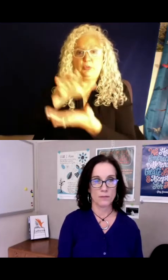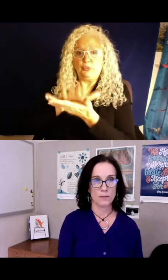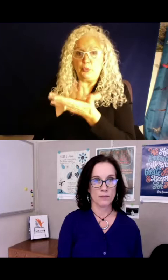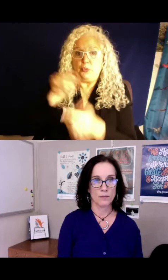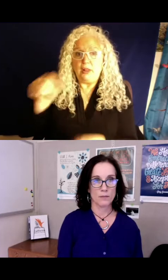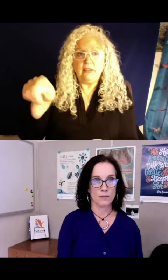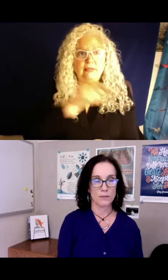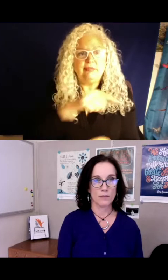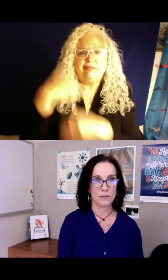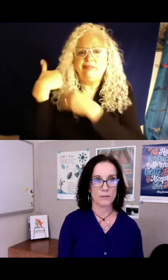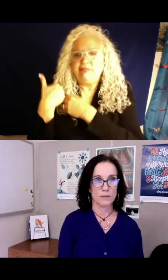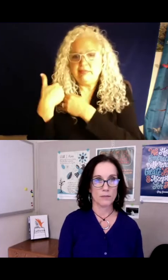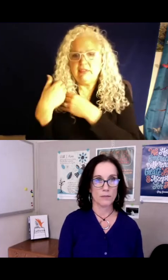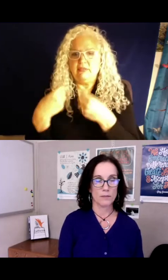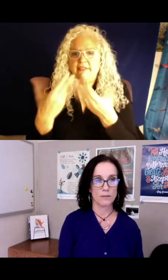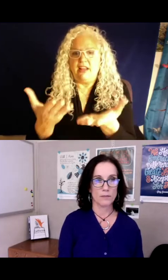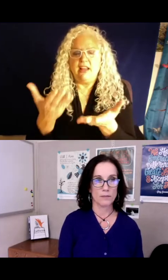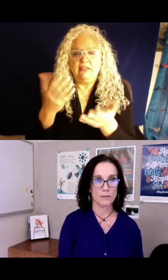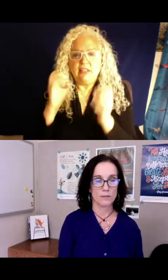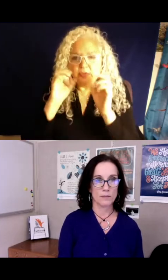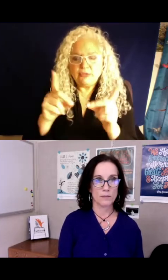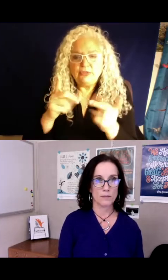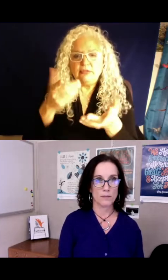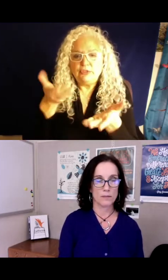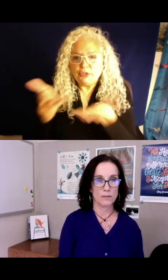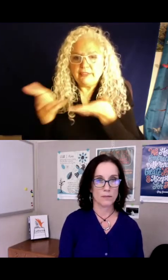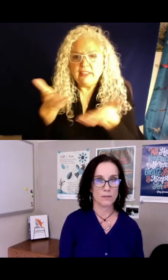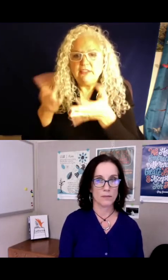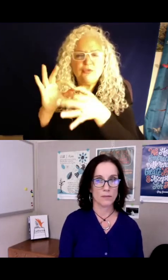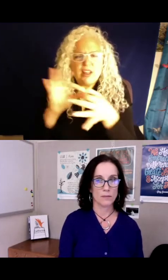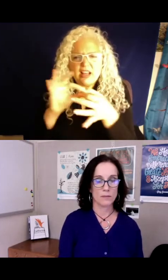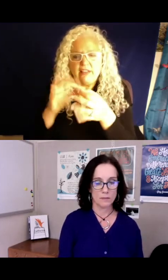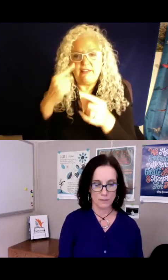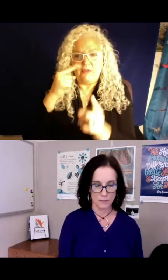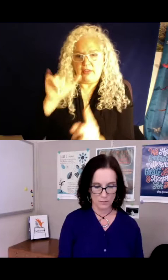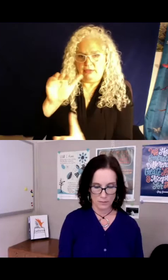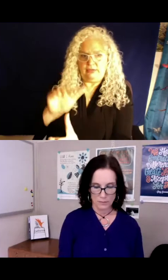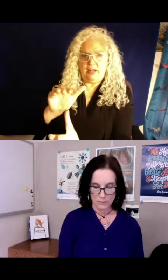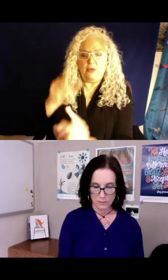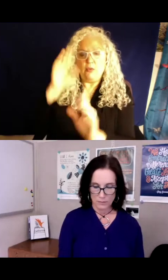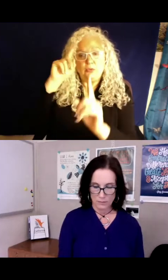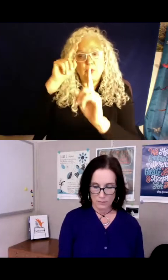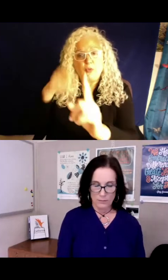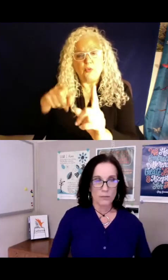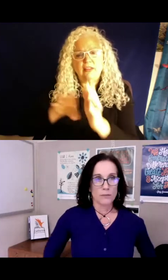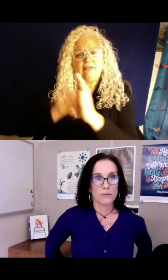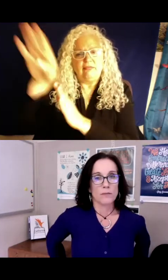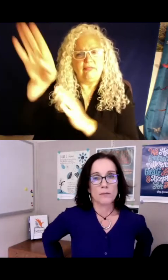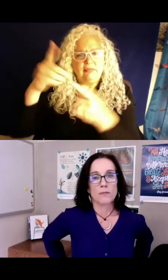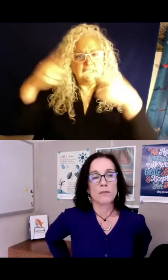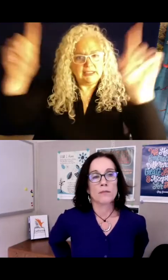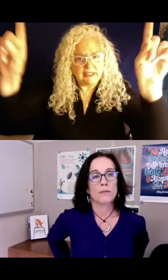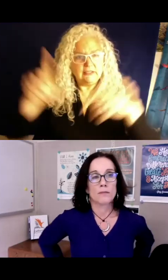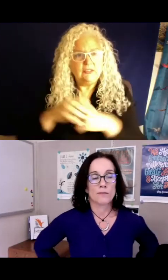And that means that the schools are responsible for providing education services that